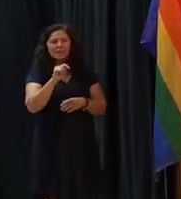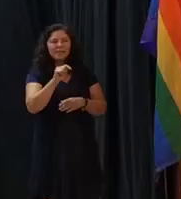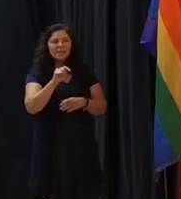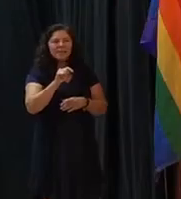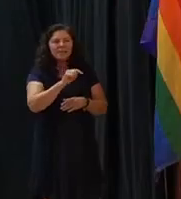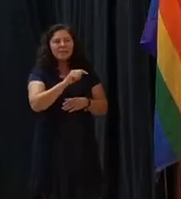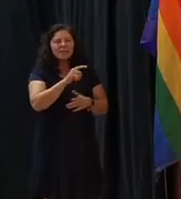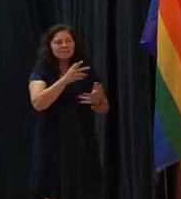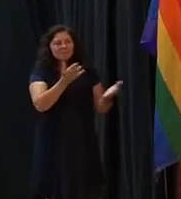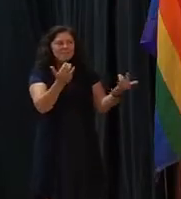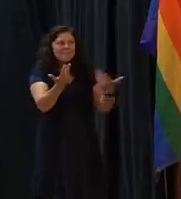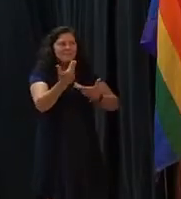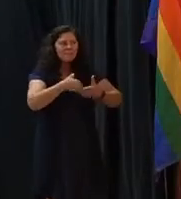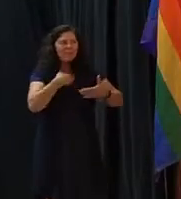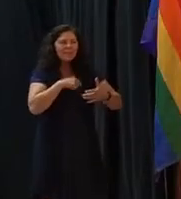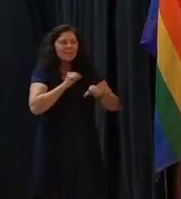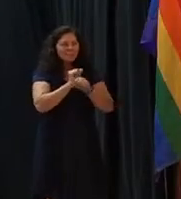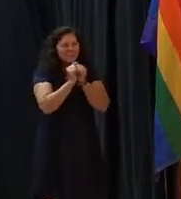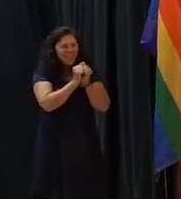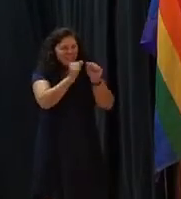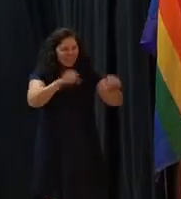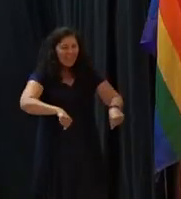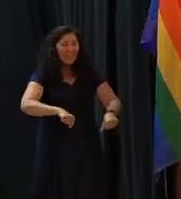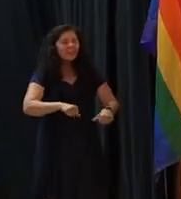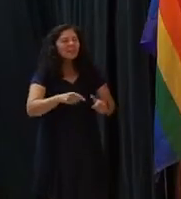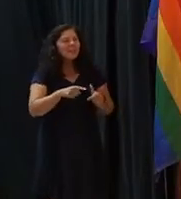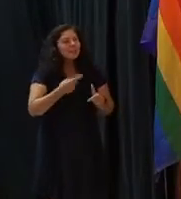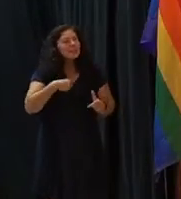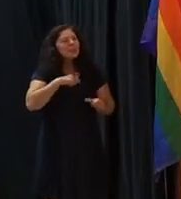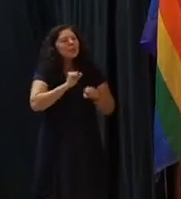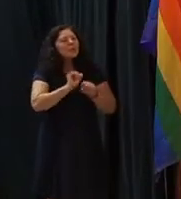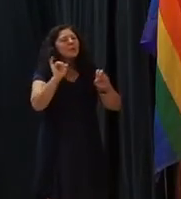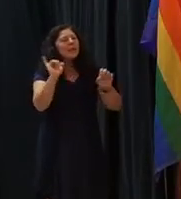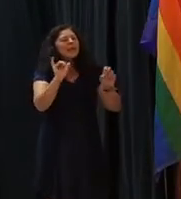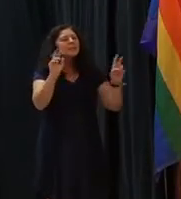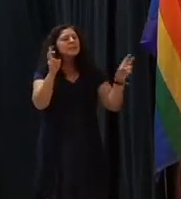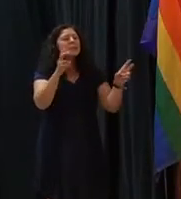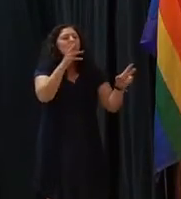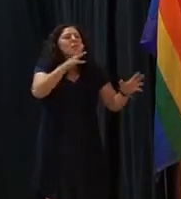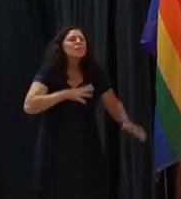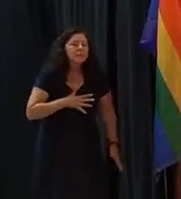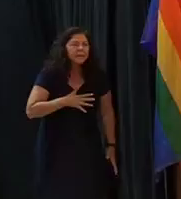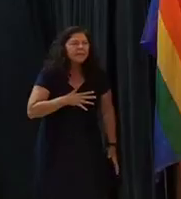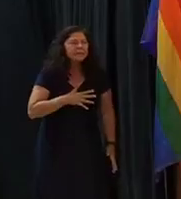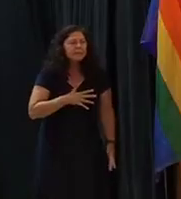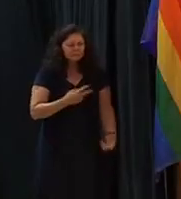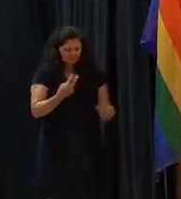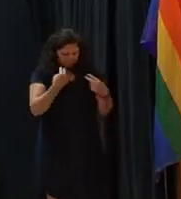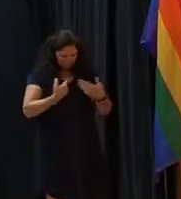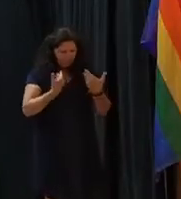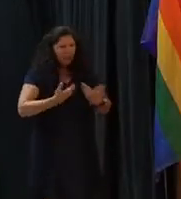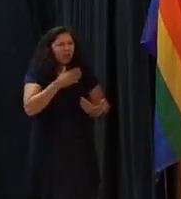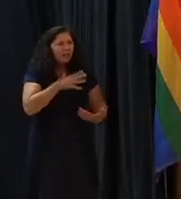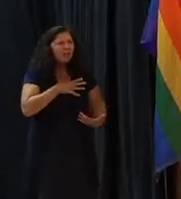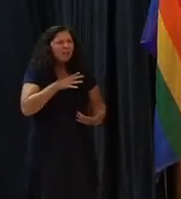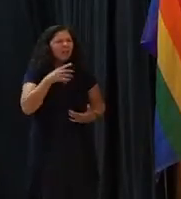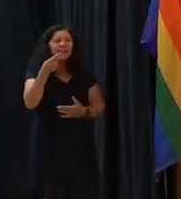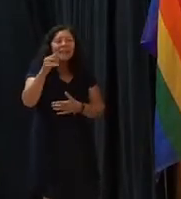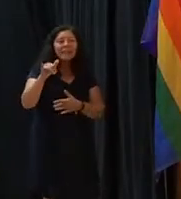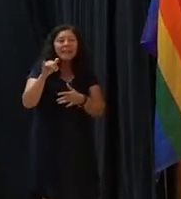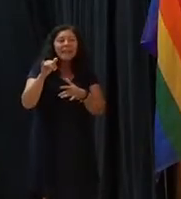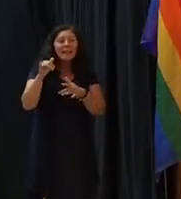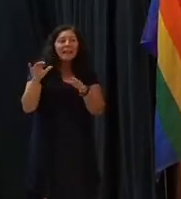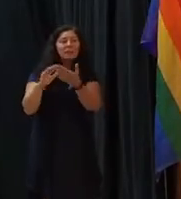work together. So we went and worked as women, because we looked at ourselves also as women. The gay community is